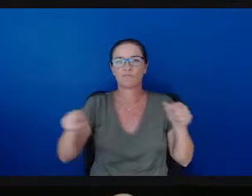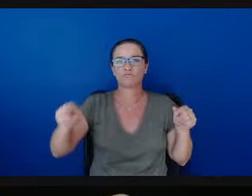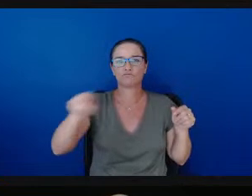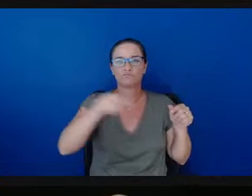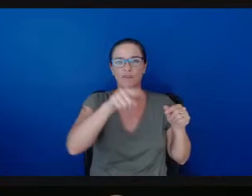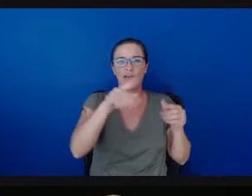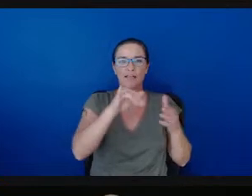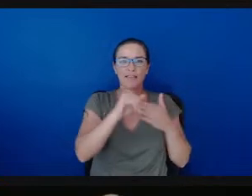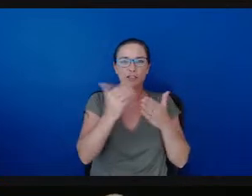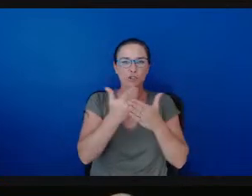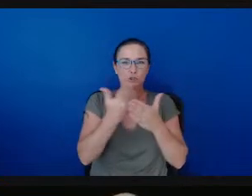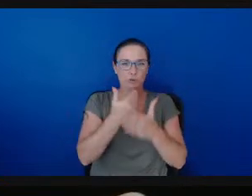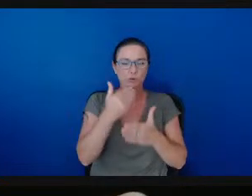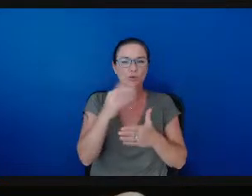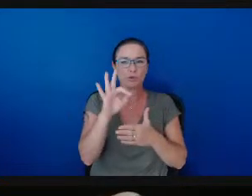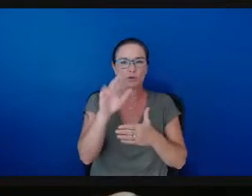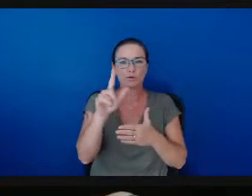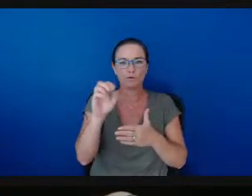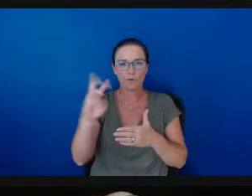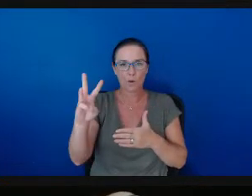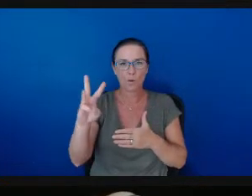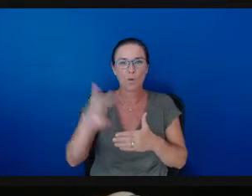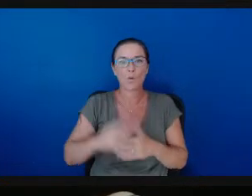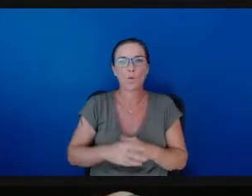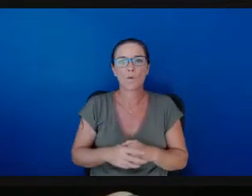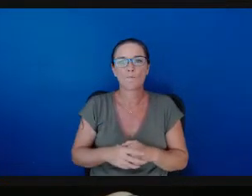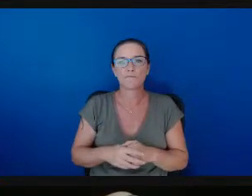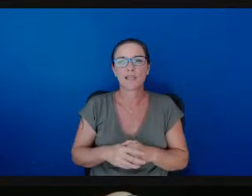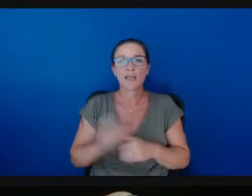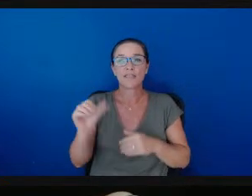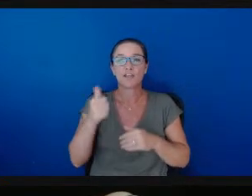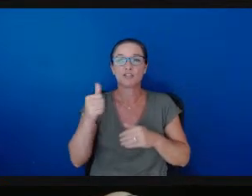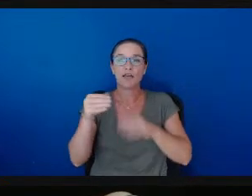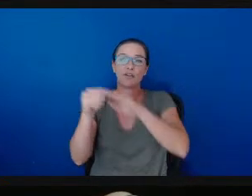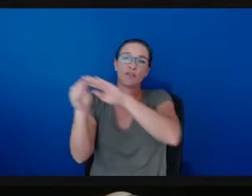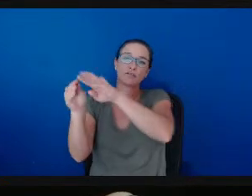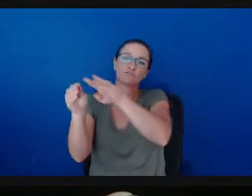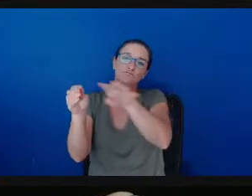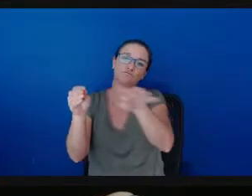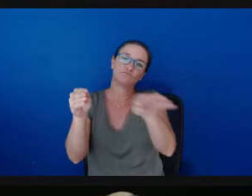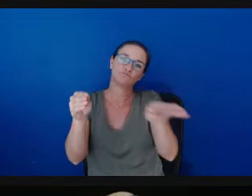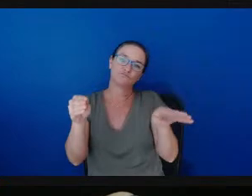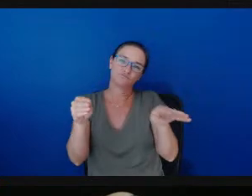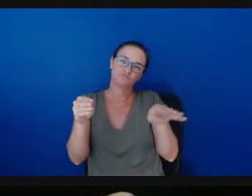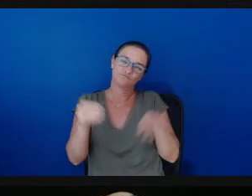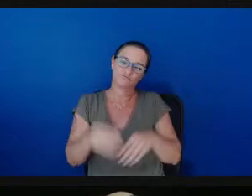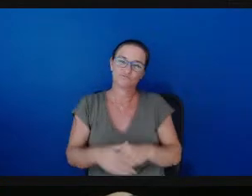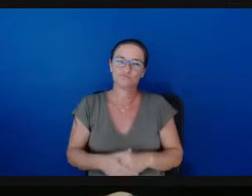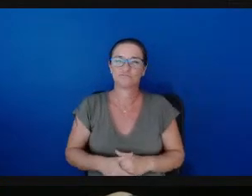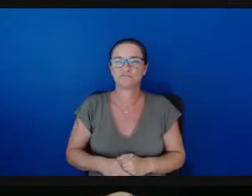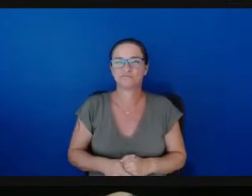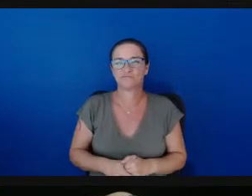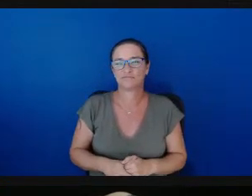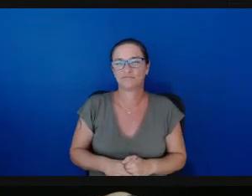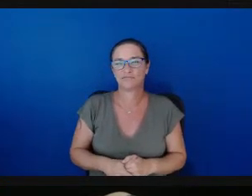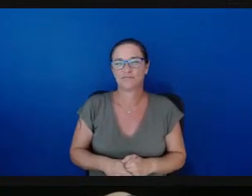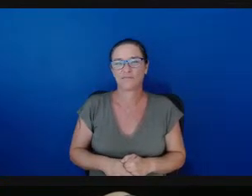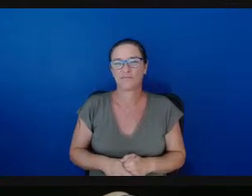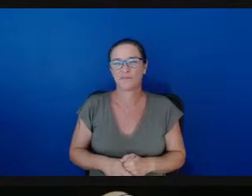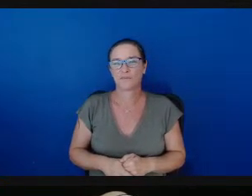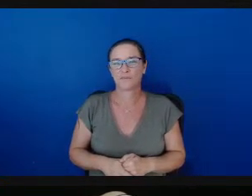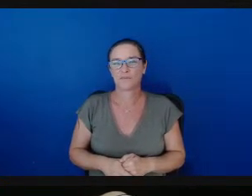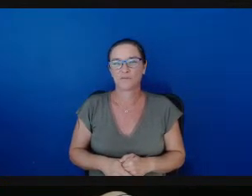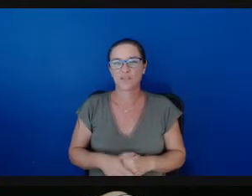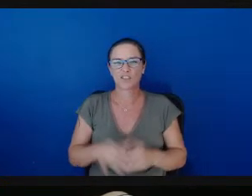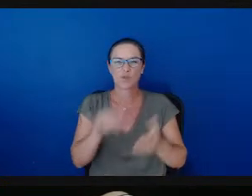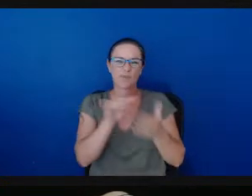that. And then there's another channel coming down that down drop block like that. It comes from above. And so that's kind of the shape